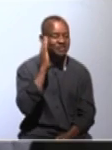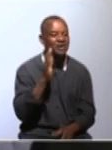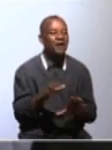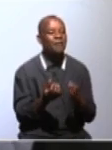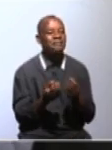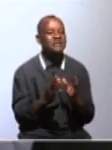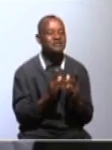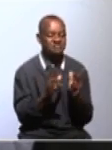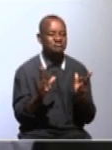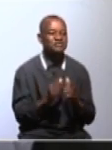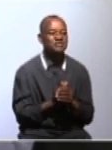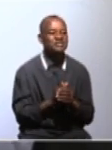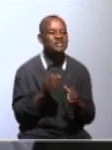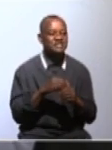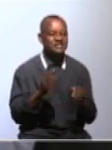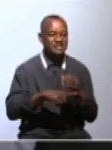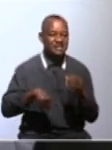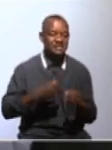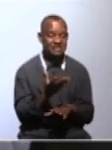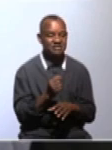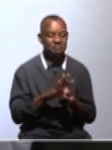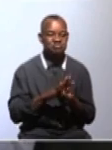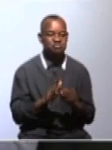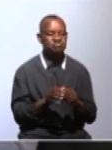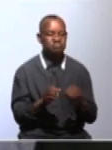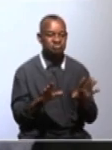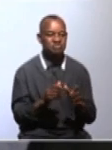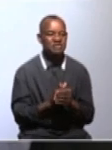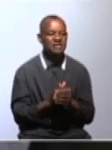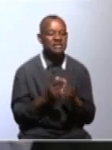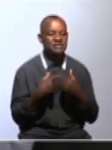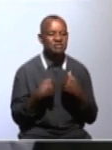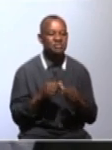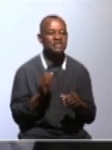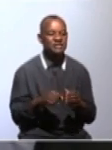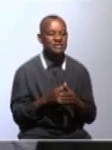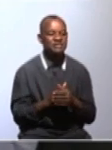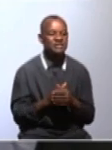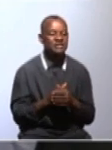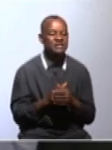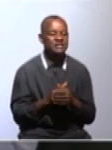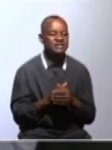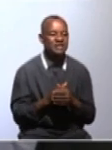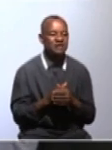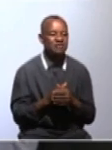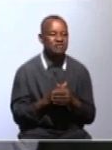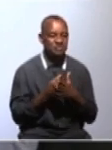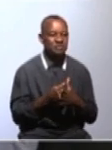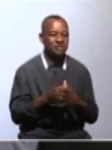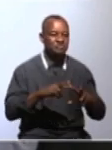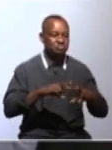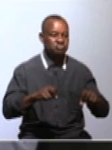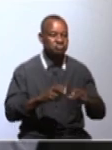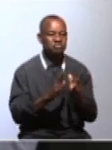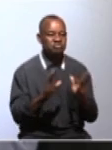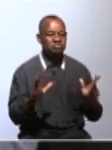test cases as they come up without having to transport the samples from the various collection sites